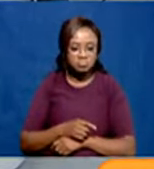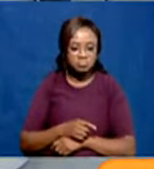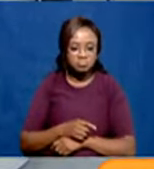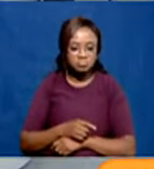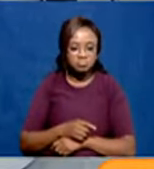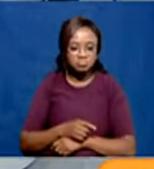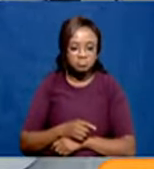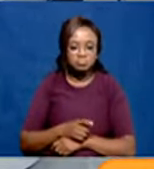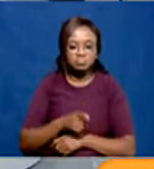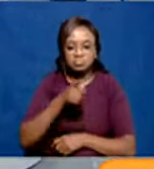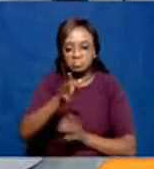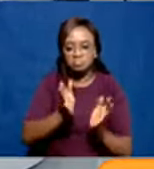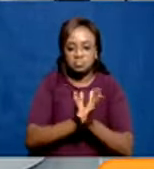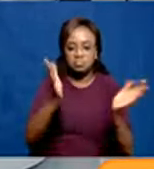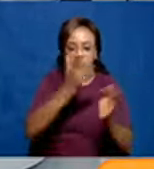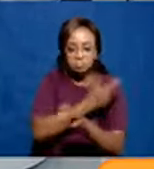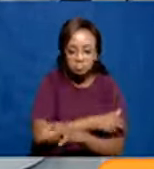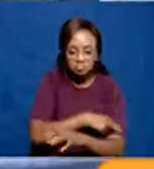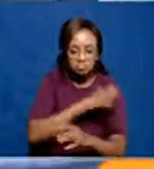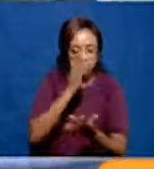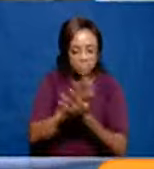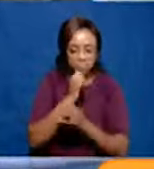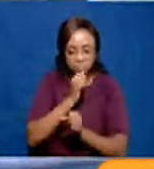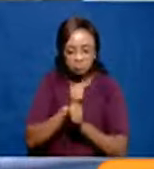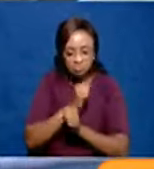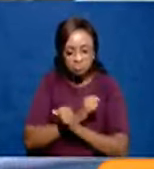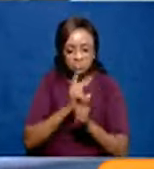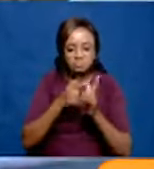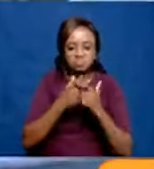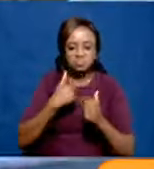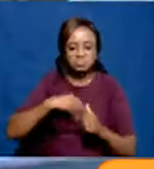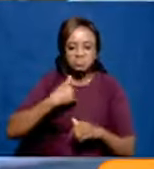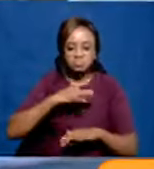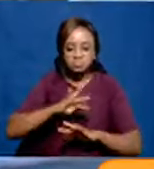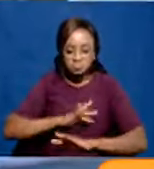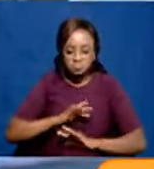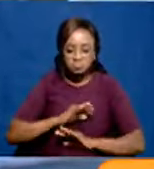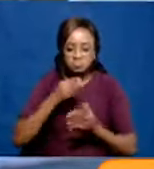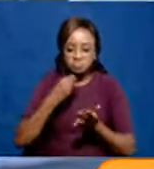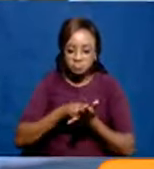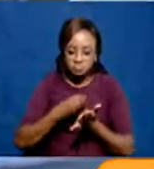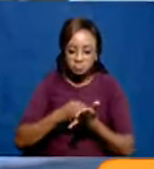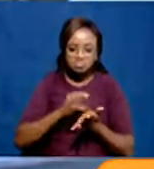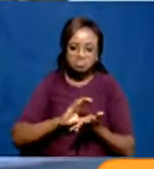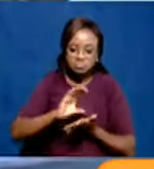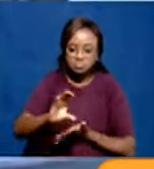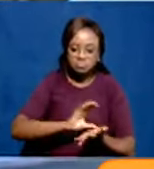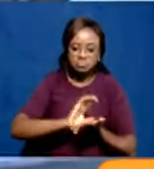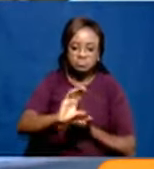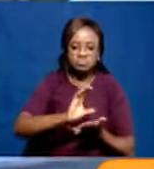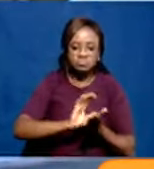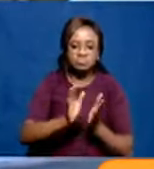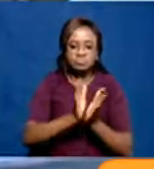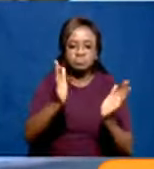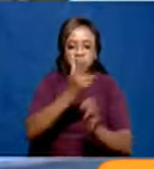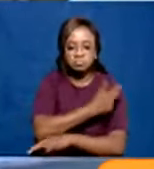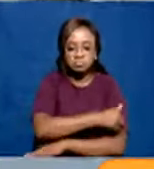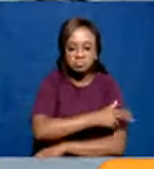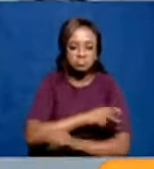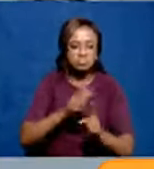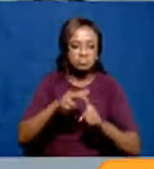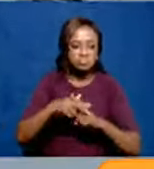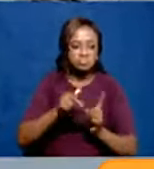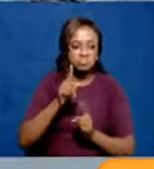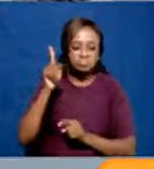that the public facilities also work, so that we have got a significant portion of the funds going to public facilities as well. Okay, Martin, you start with the